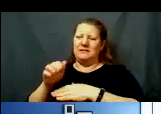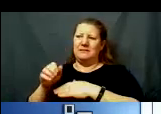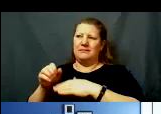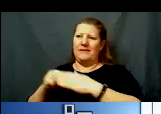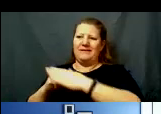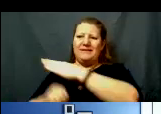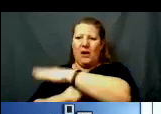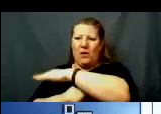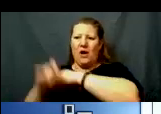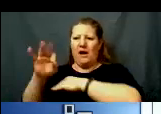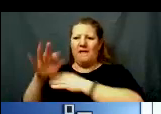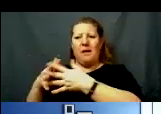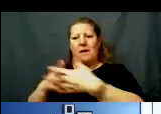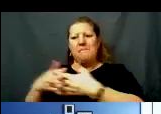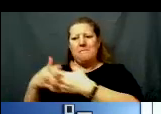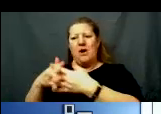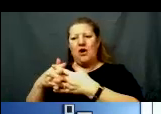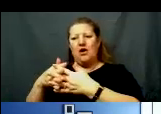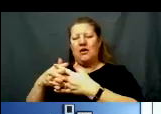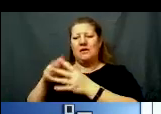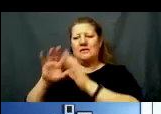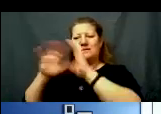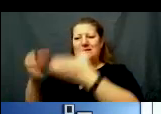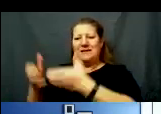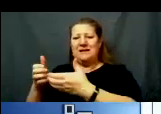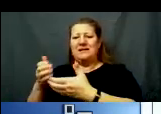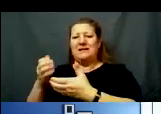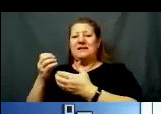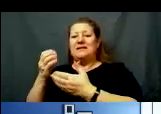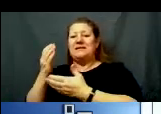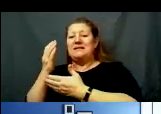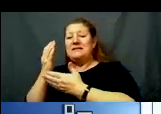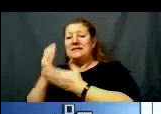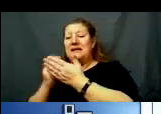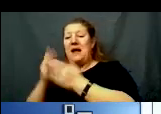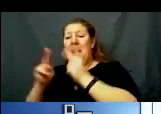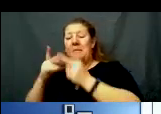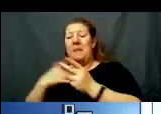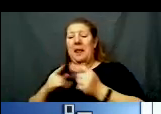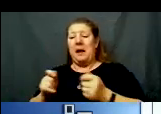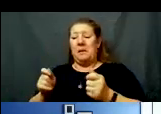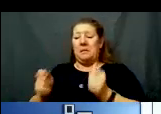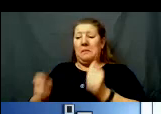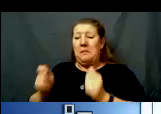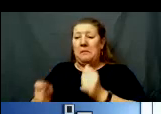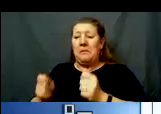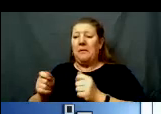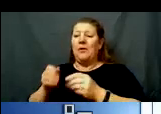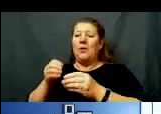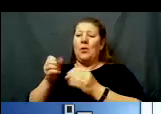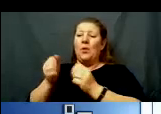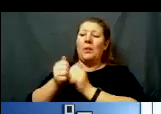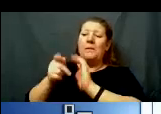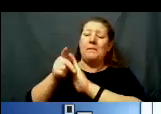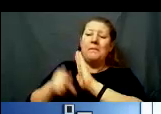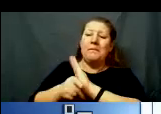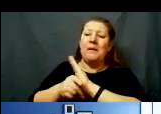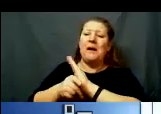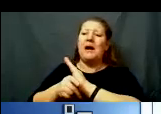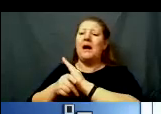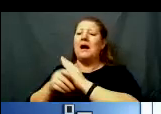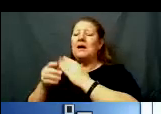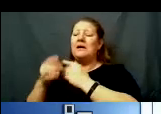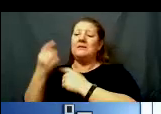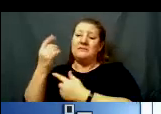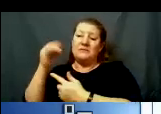of folks who would prefer reform and tweaking at the margins of this system through various policy mechanisms, and Joe Biden is one